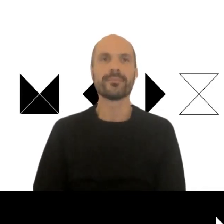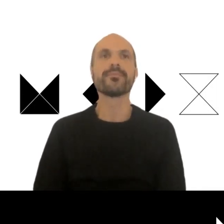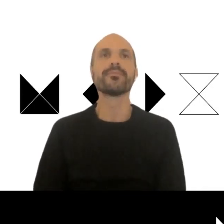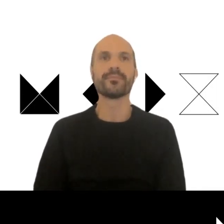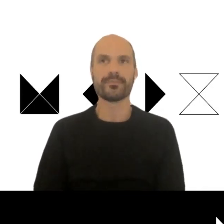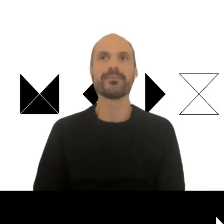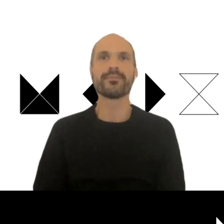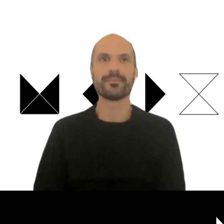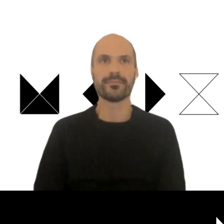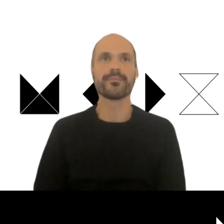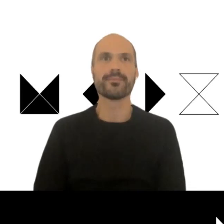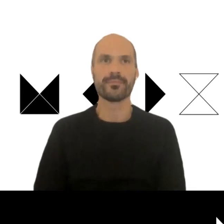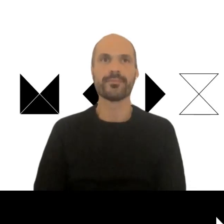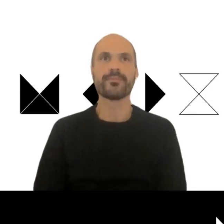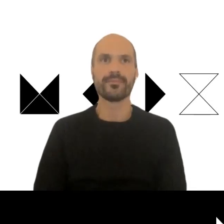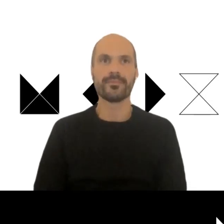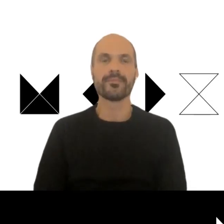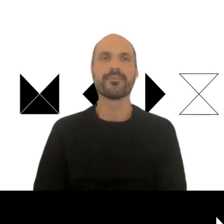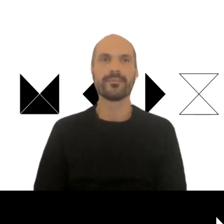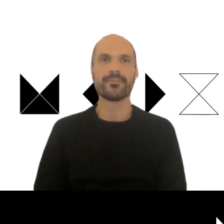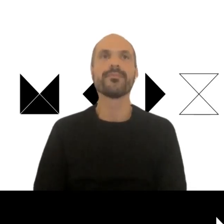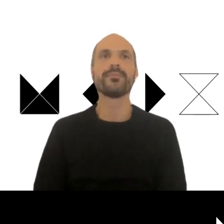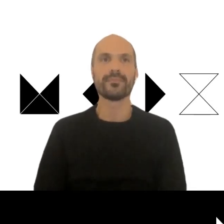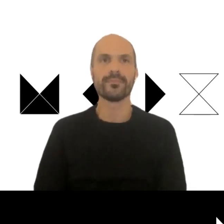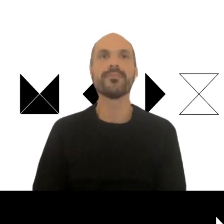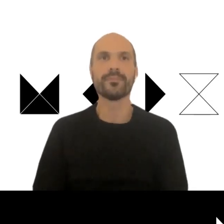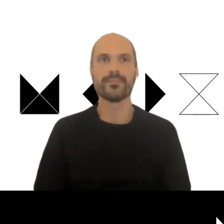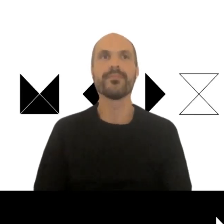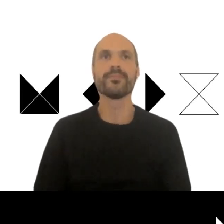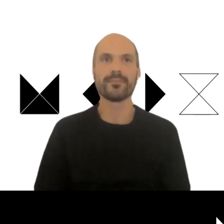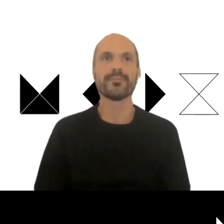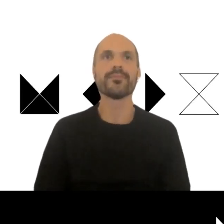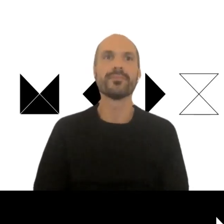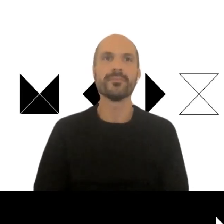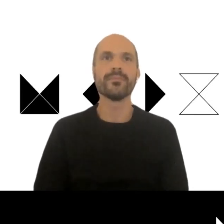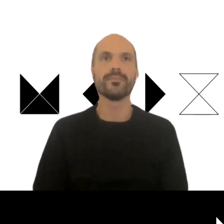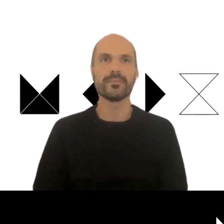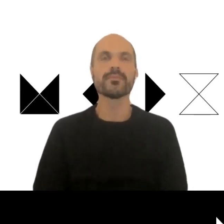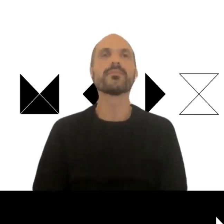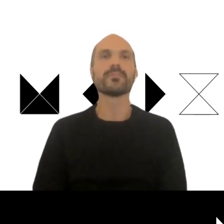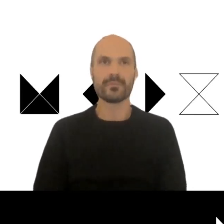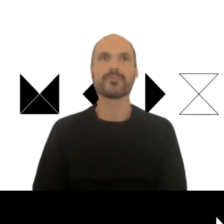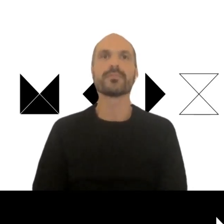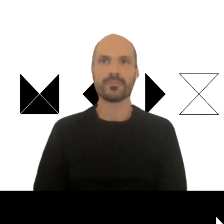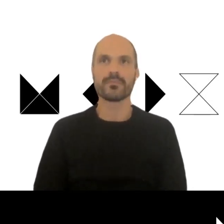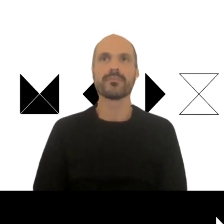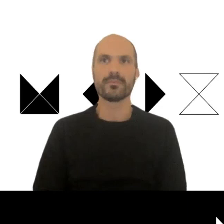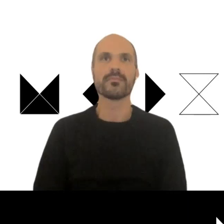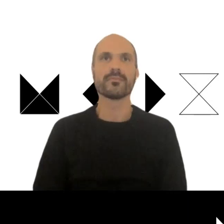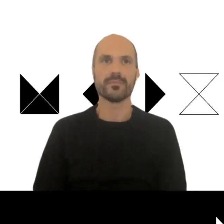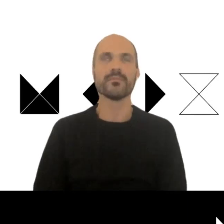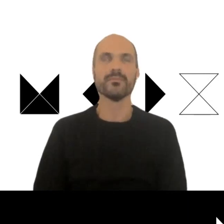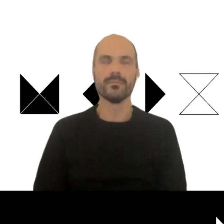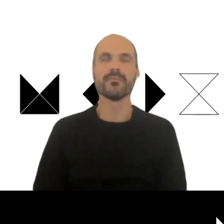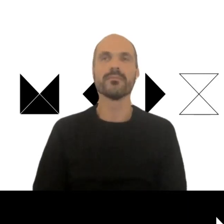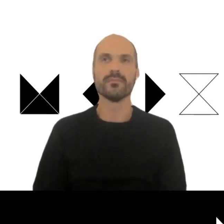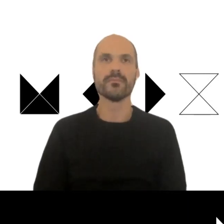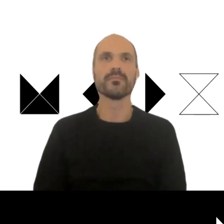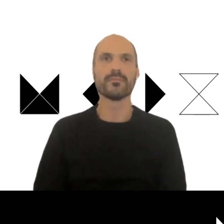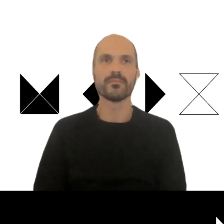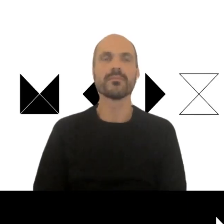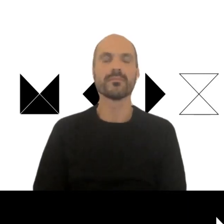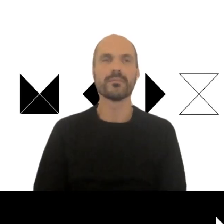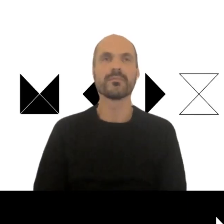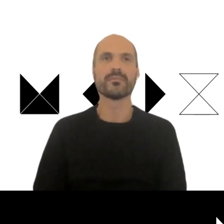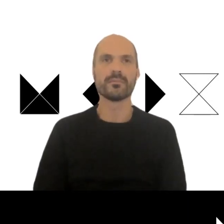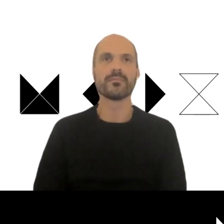much and telling and tried to show them pictures, but they still couldn't believe it. So it